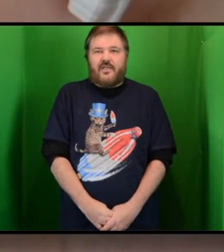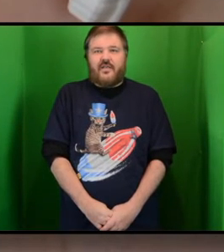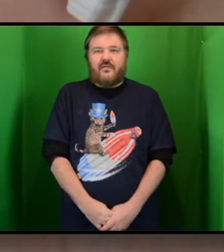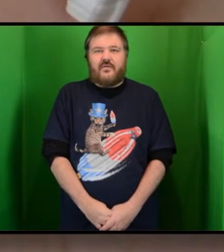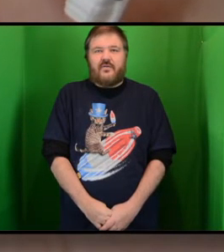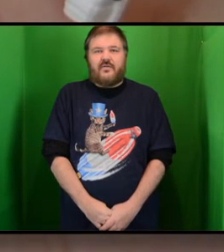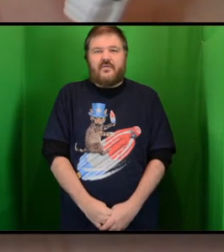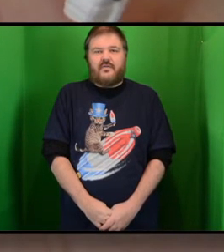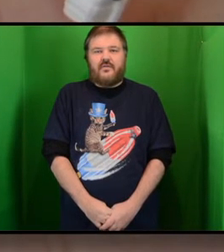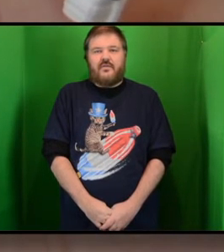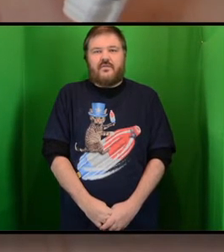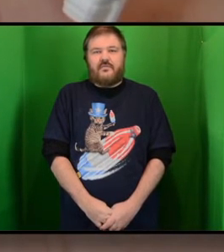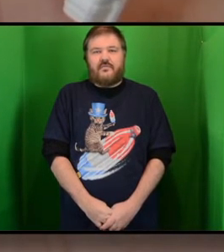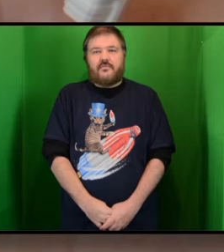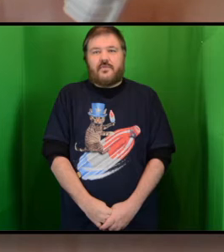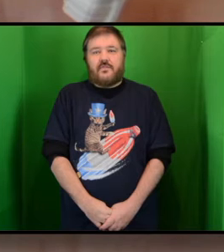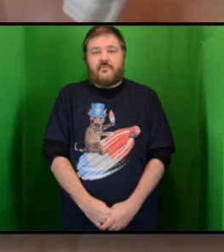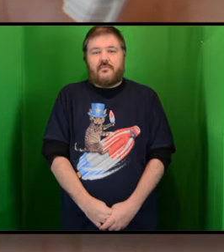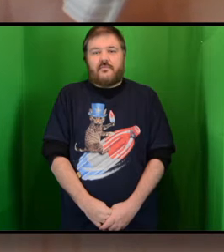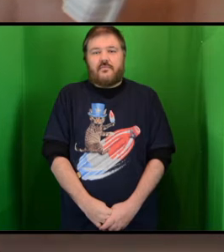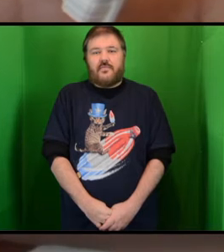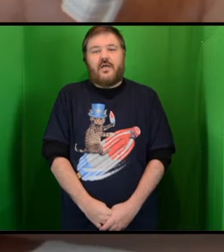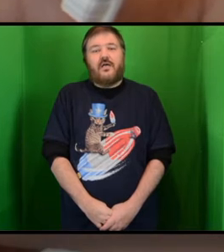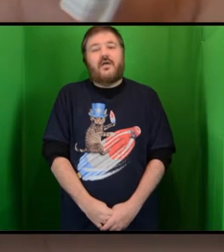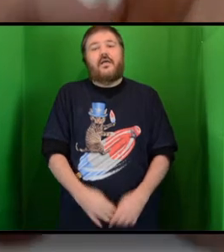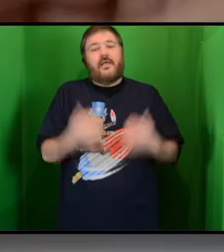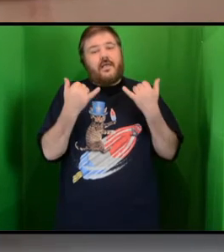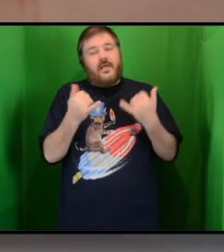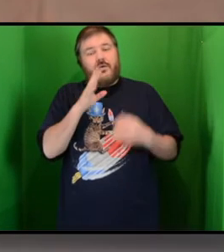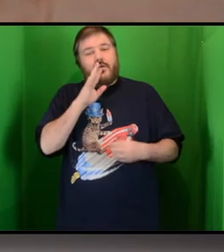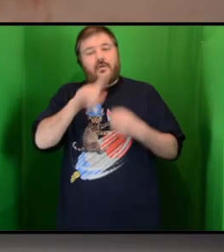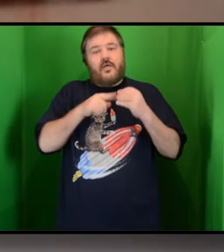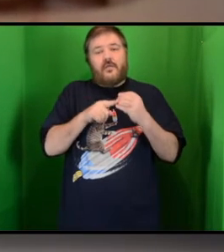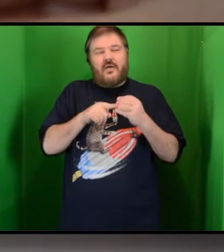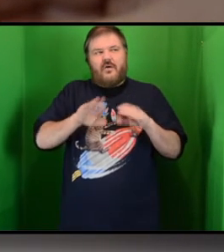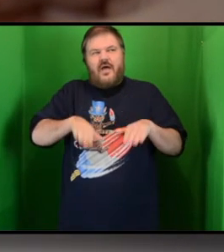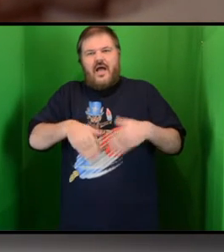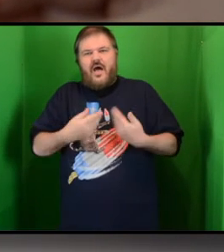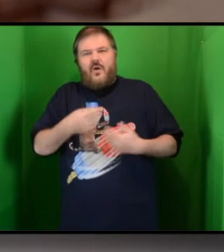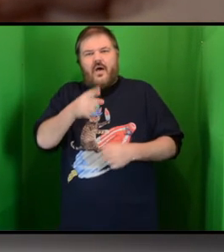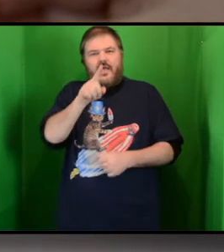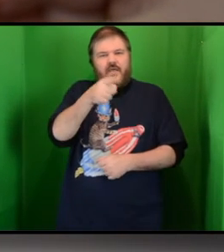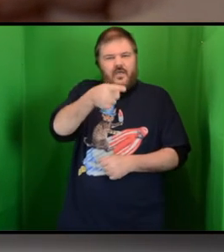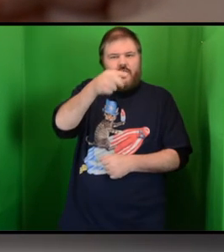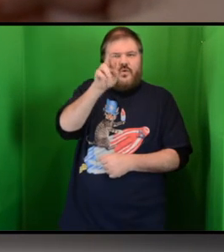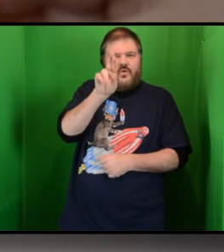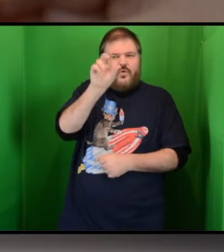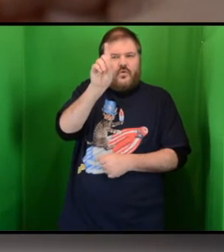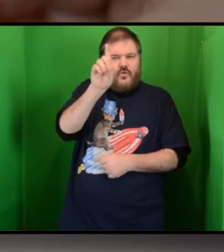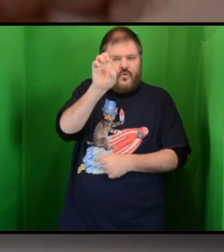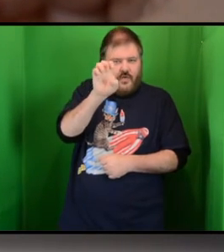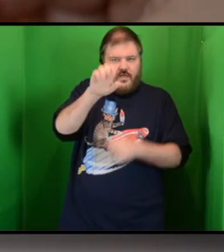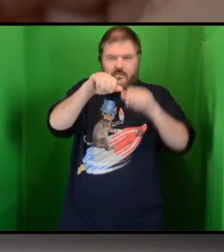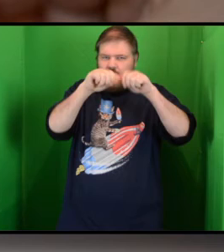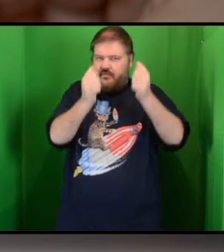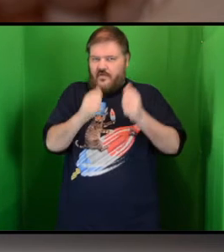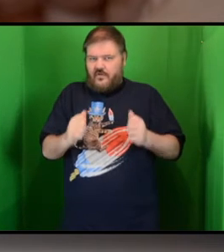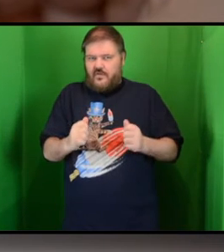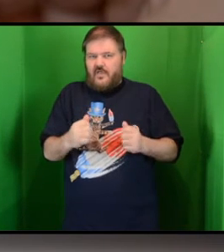that face is the green eyes, and that's it. I wish they would have done a little bit more in regards